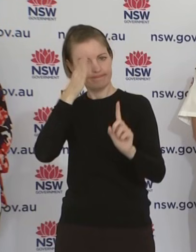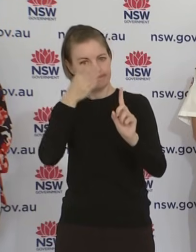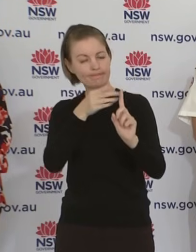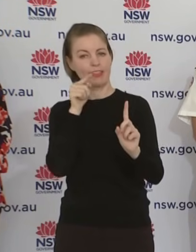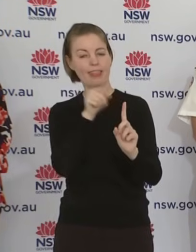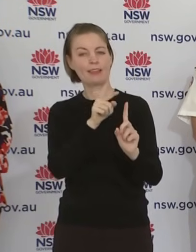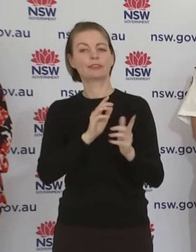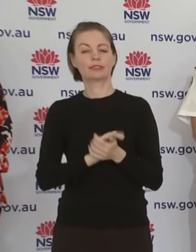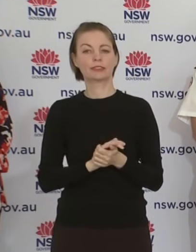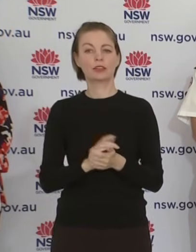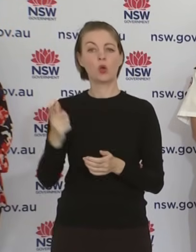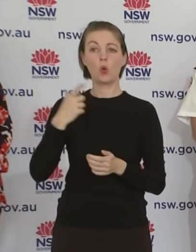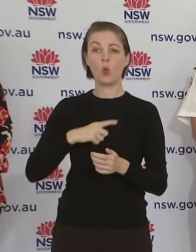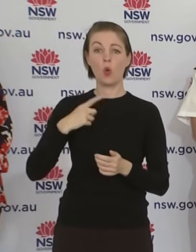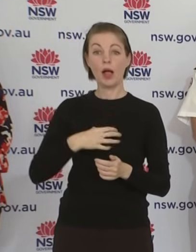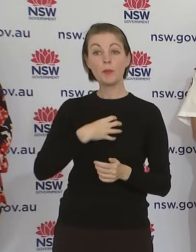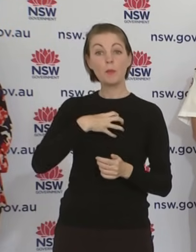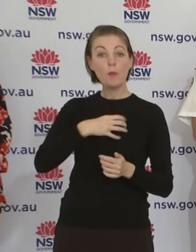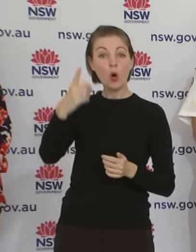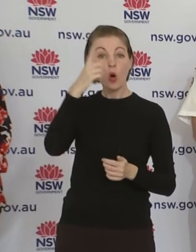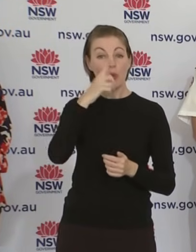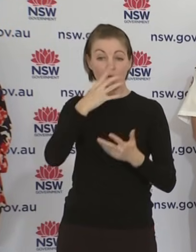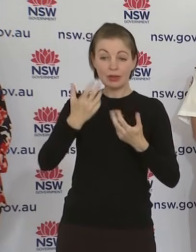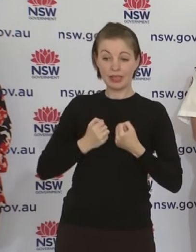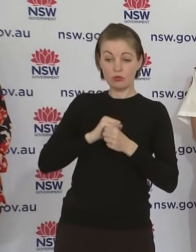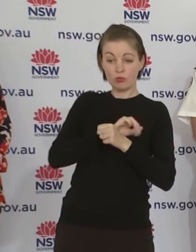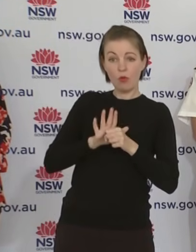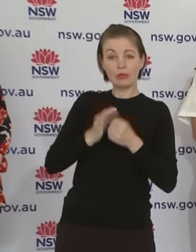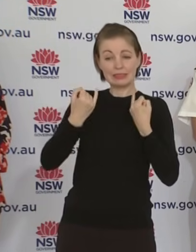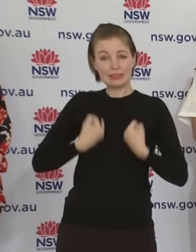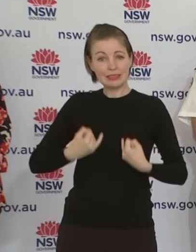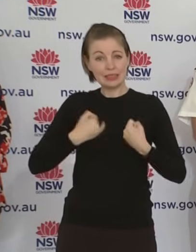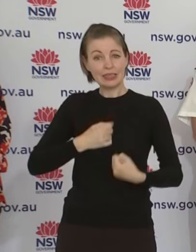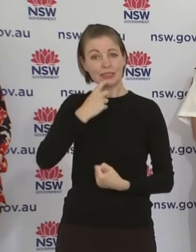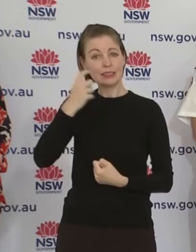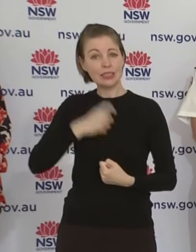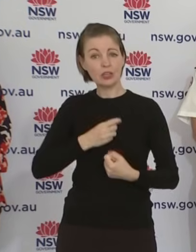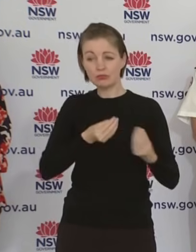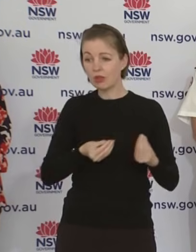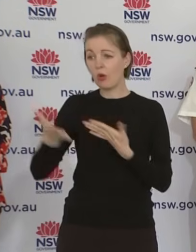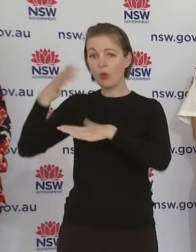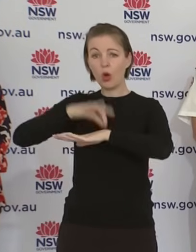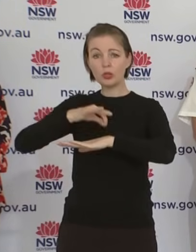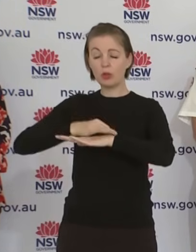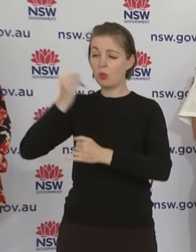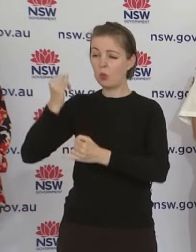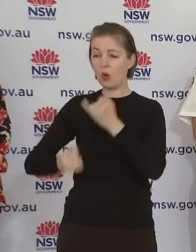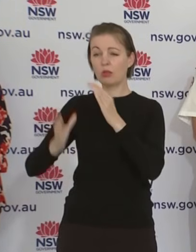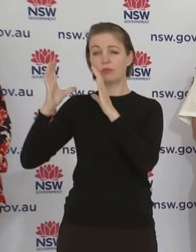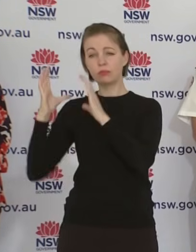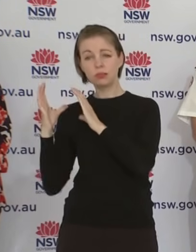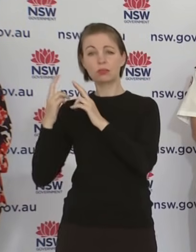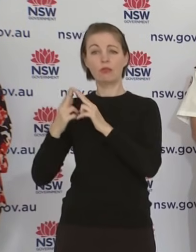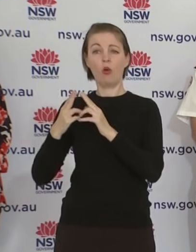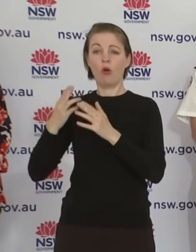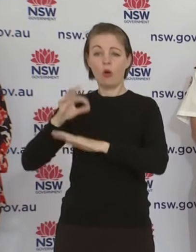are presenting obviously is a risk to our staff and our system. And the higher we get of that first dose, the quicker we get to 85 or